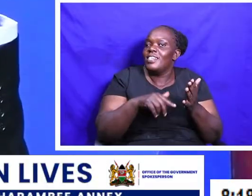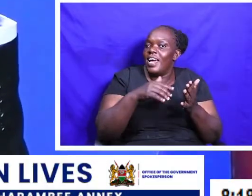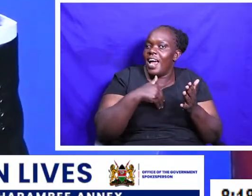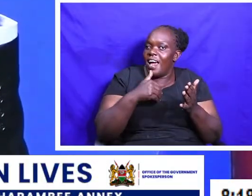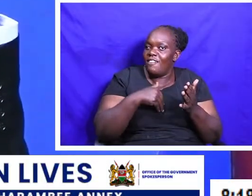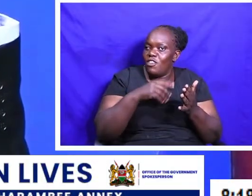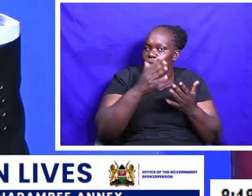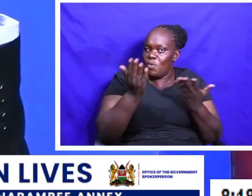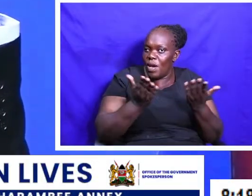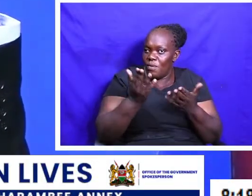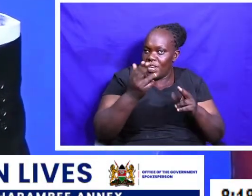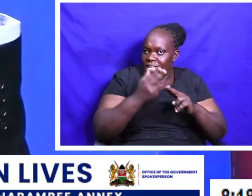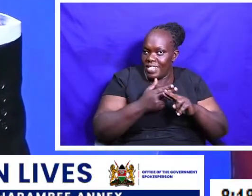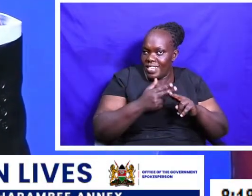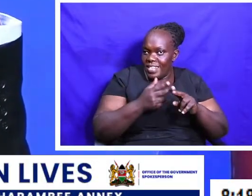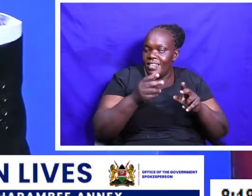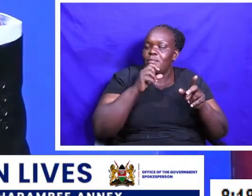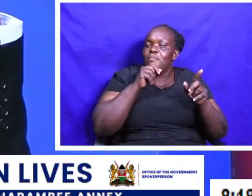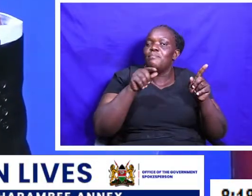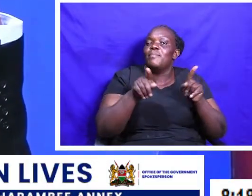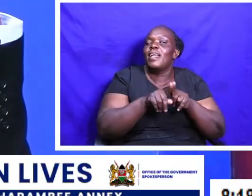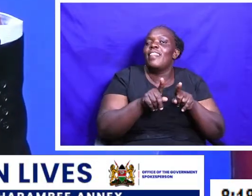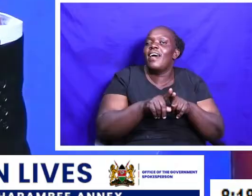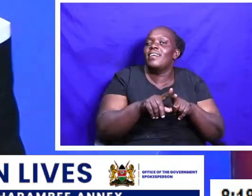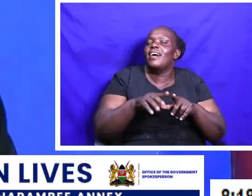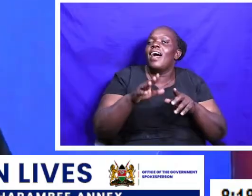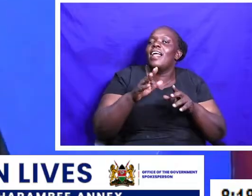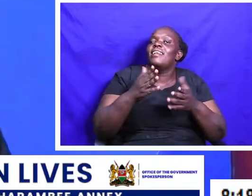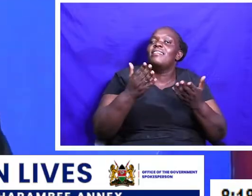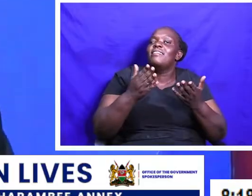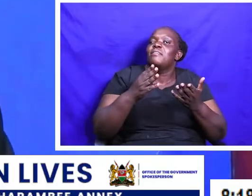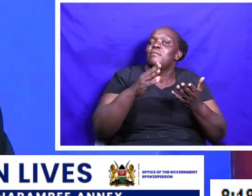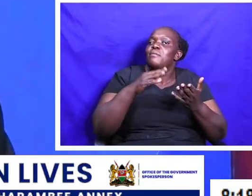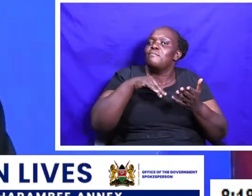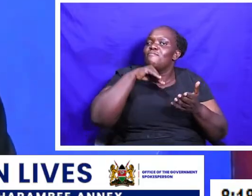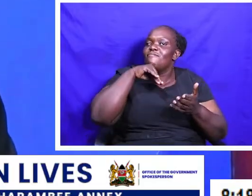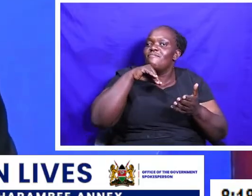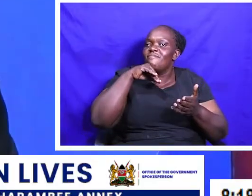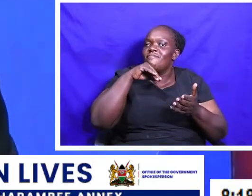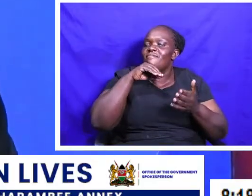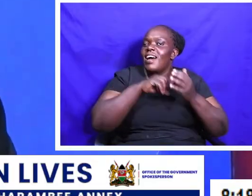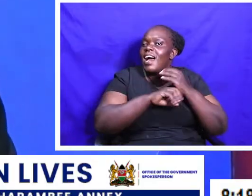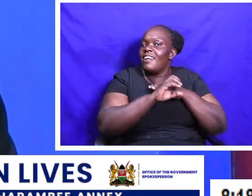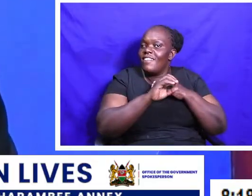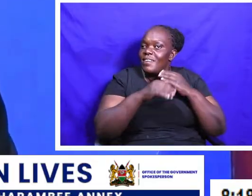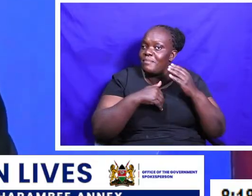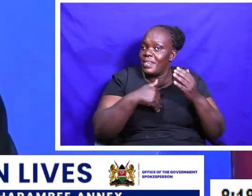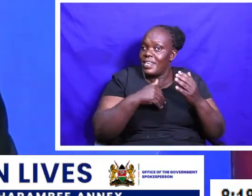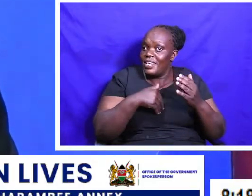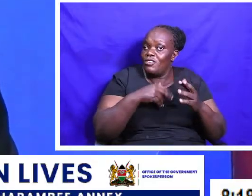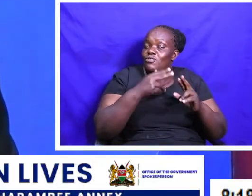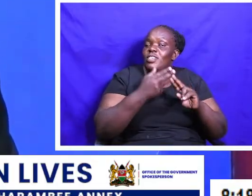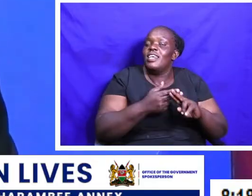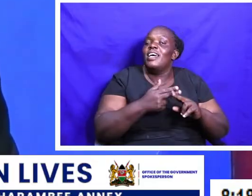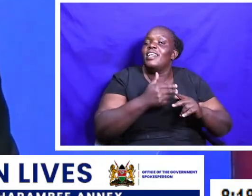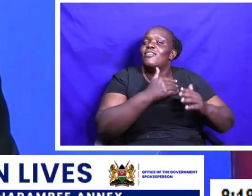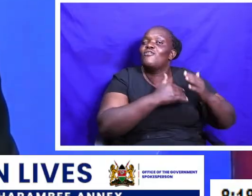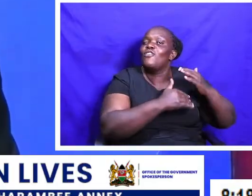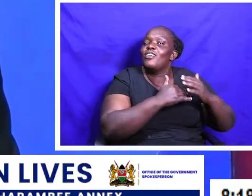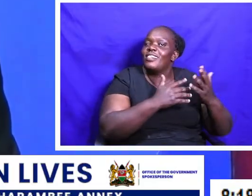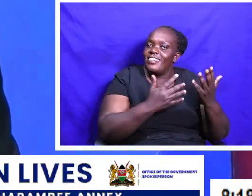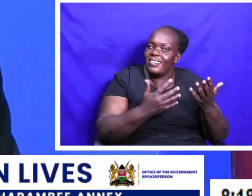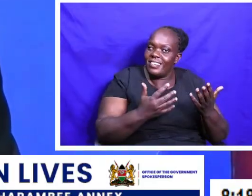We're having tea somewhere with his brother, the late Baba. And they advised me, they said, look, you know,